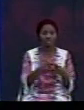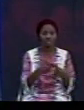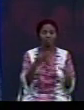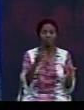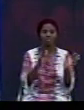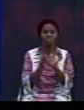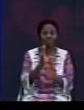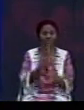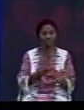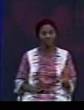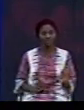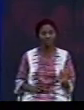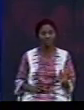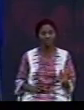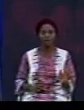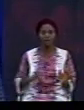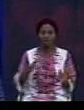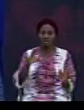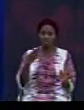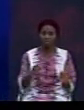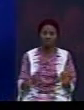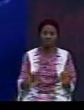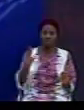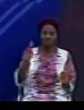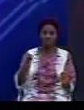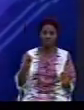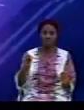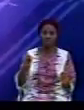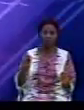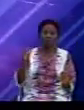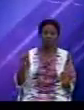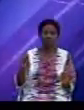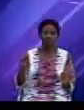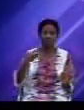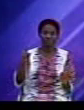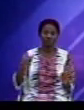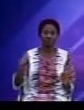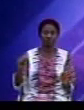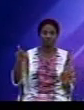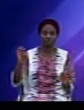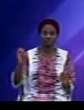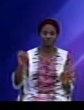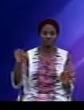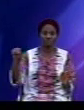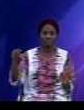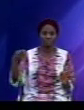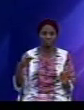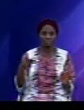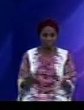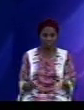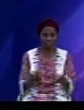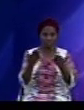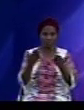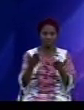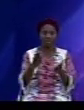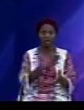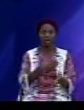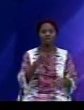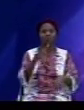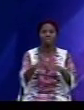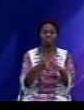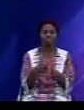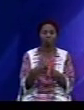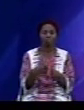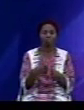Jesus Christ of Nazareth, rise up and walk. Silver and